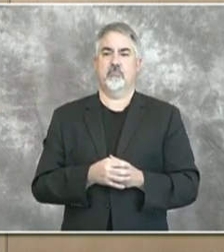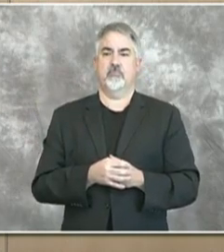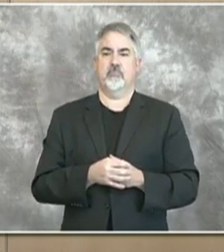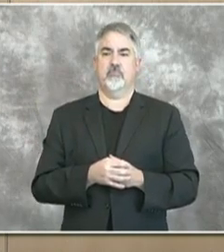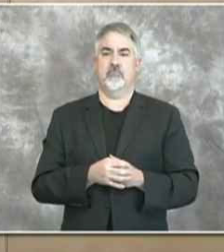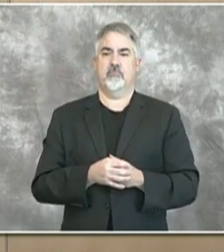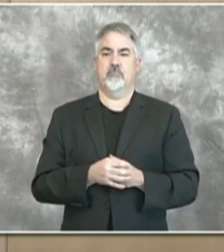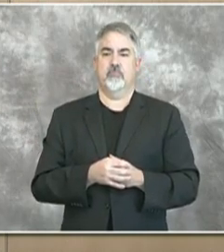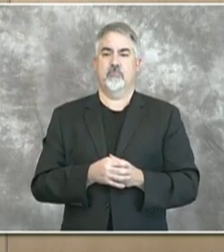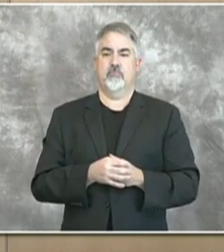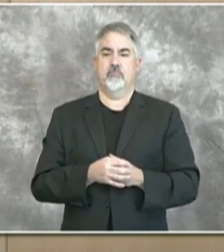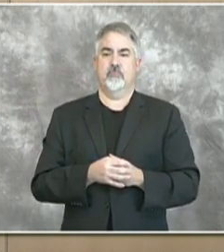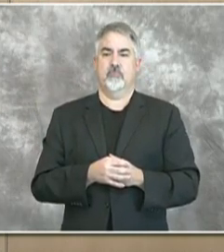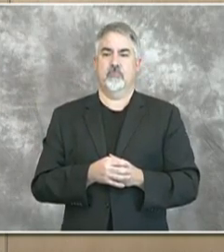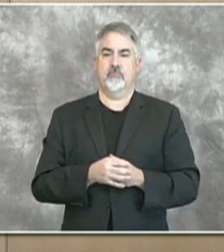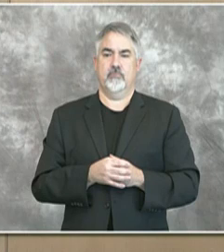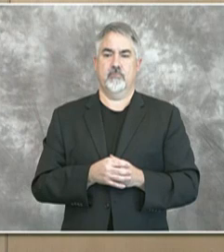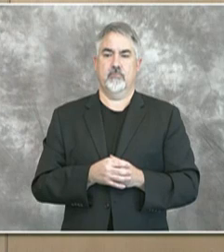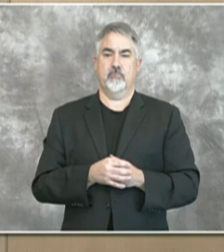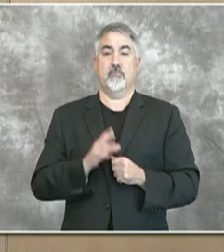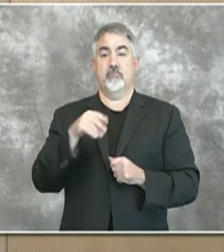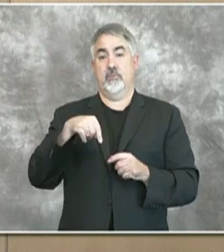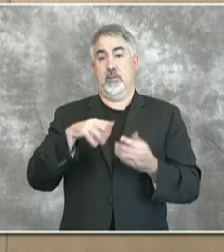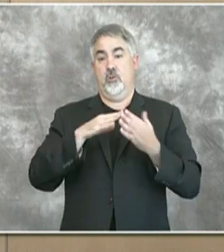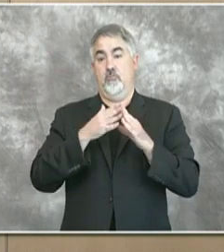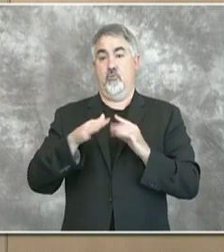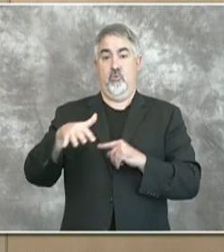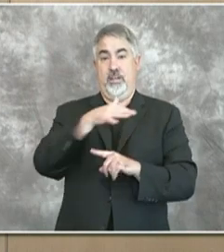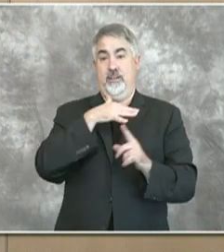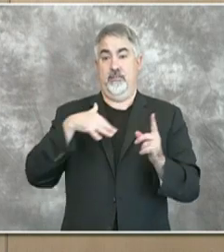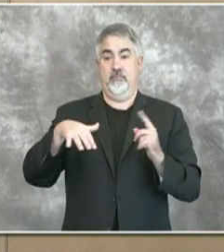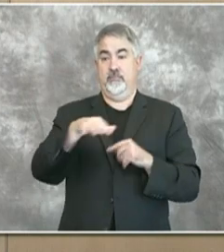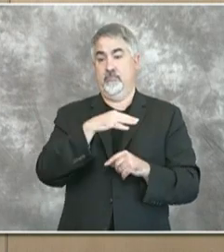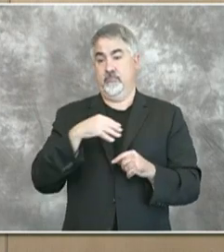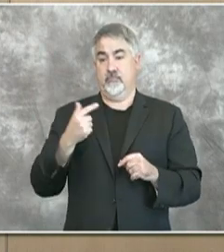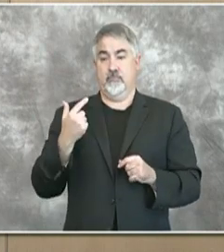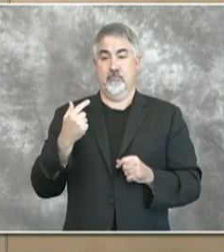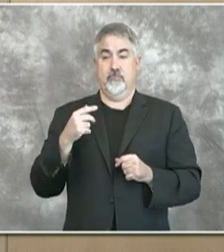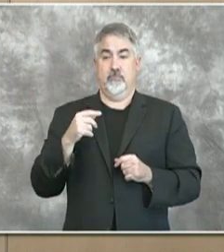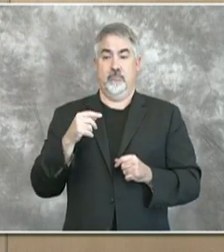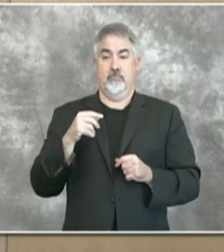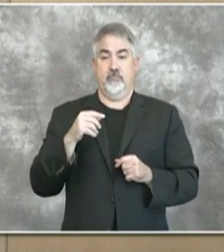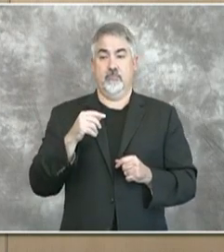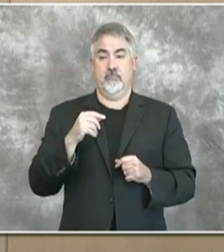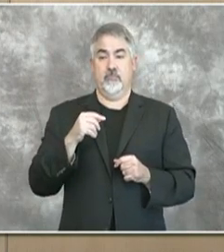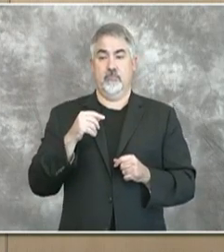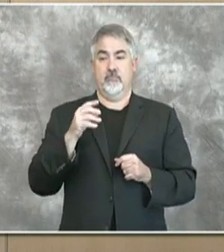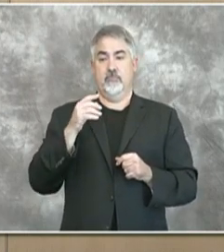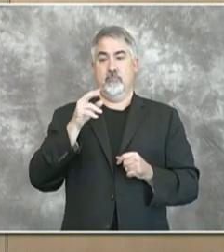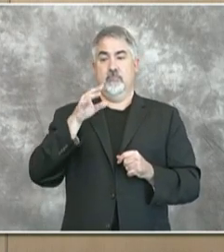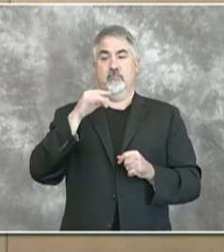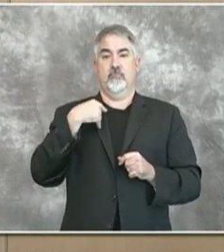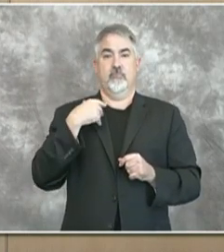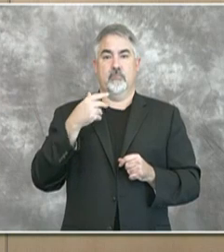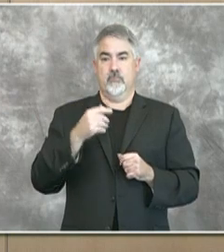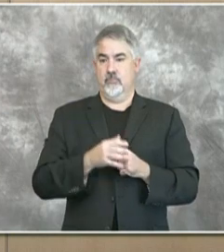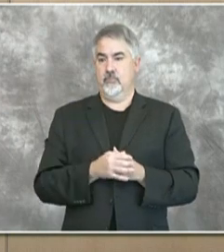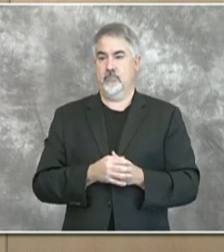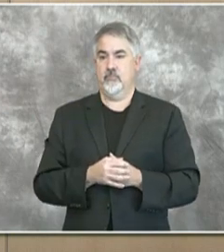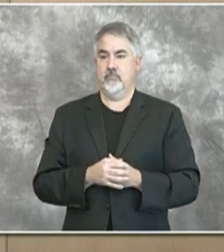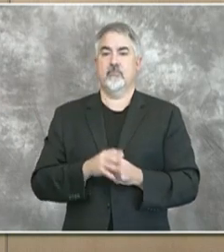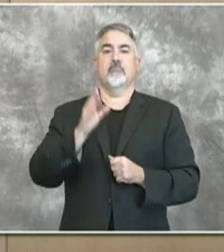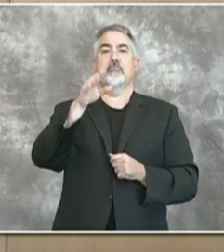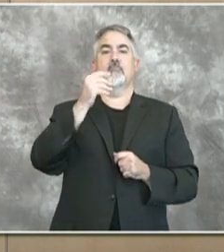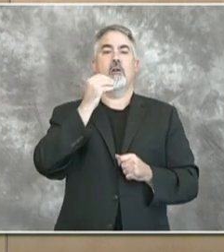community settings today, we are reporting a cumulative total of 28 confirmed outbreaks. 20 outbreaks